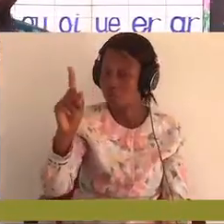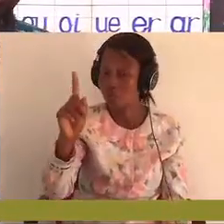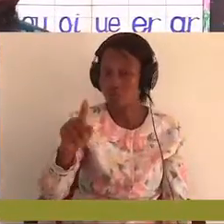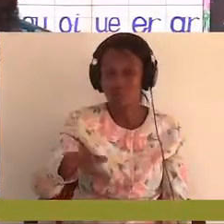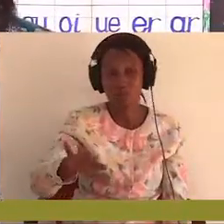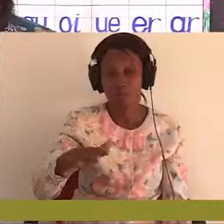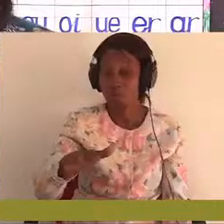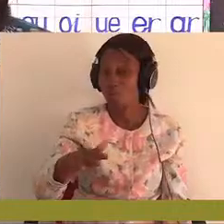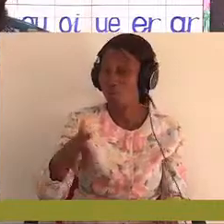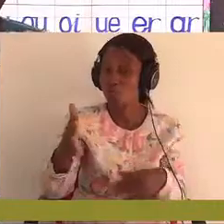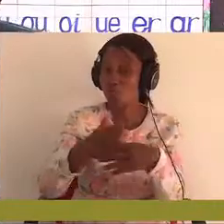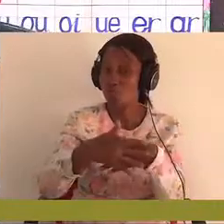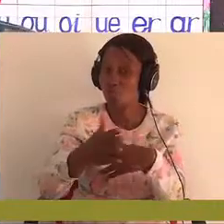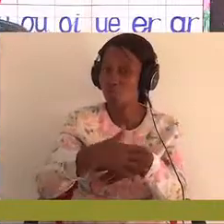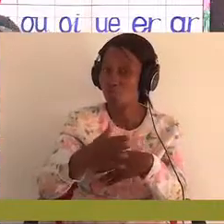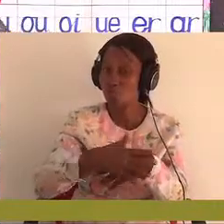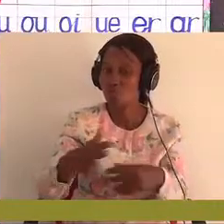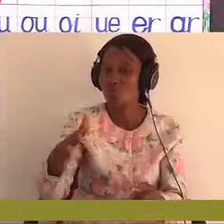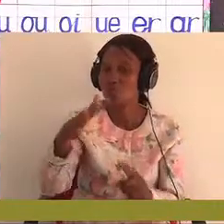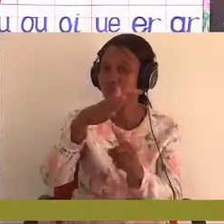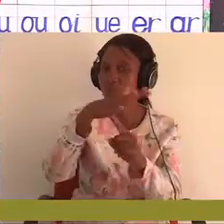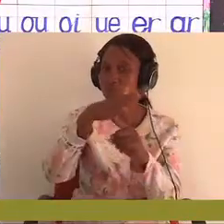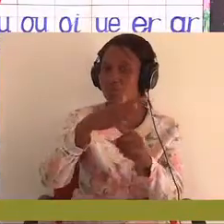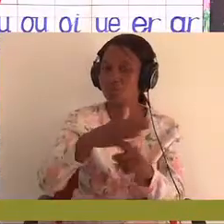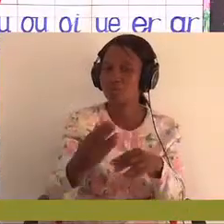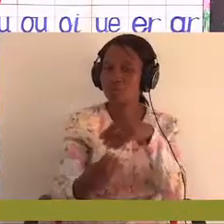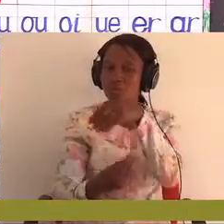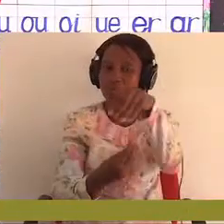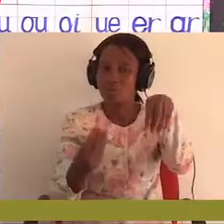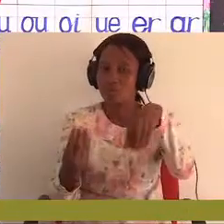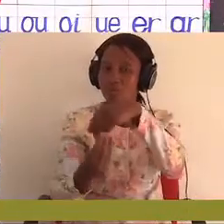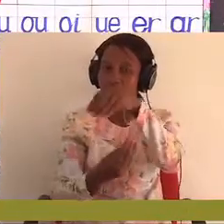we told you that they are very important. Among them,